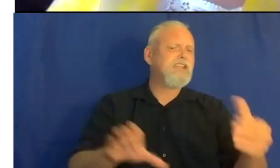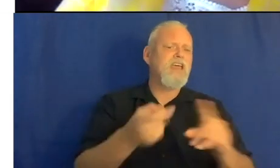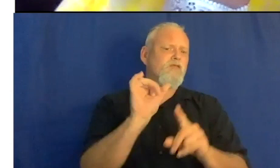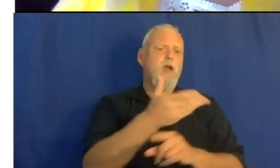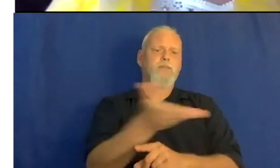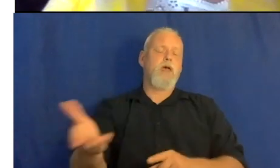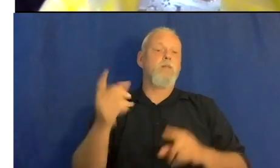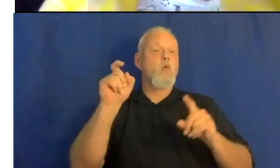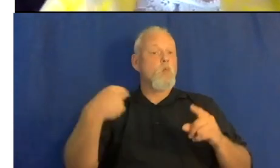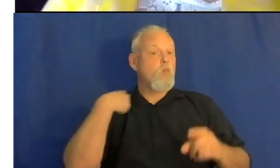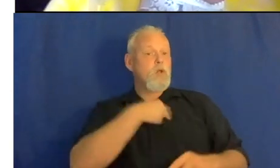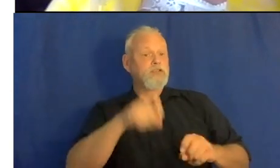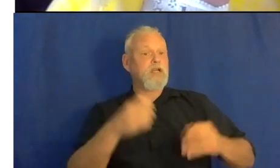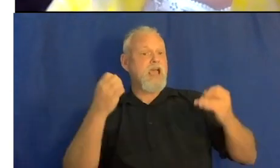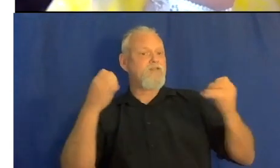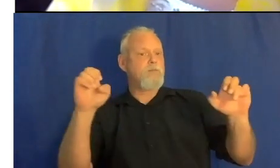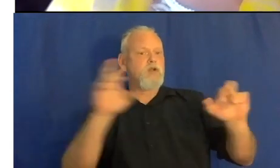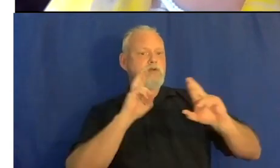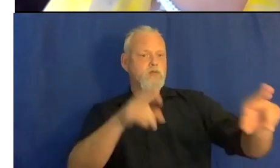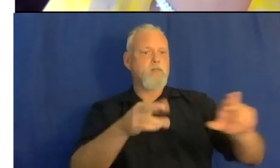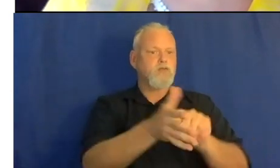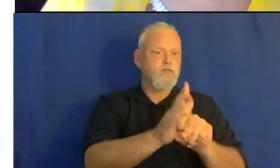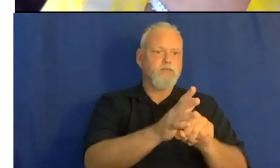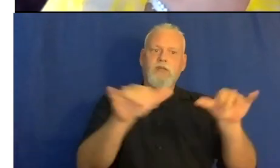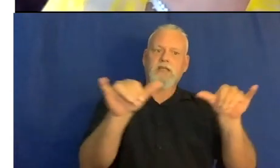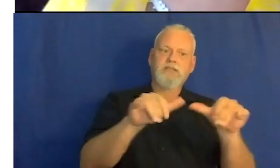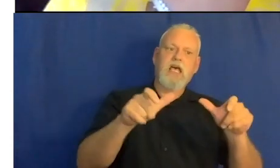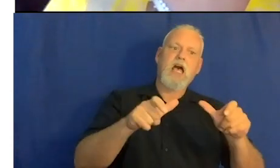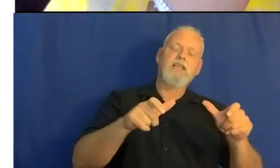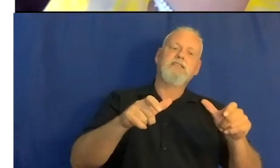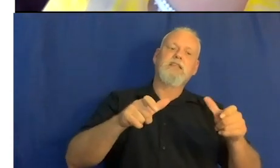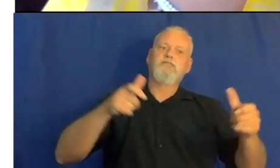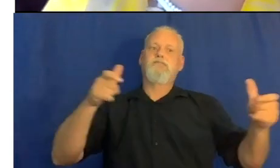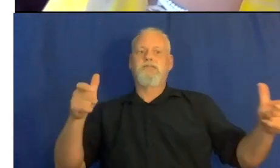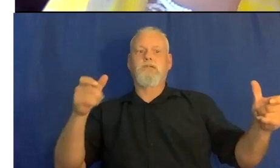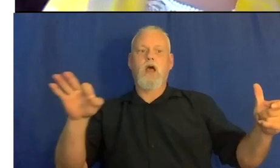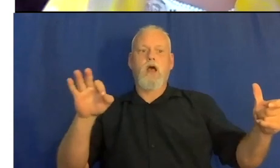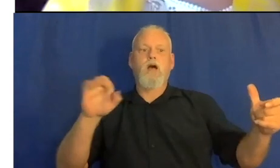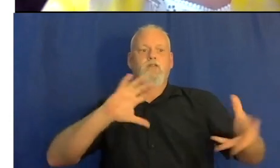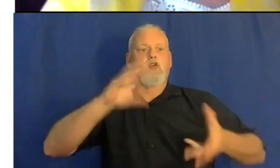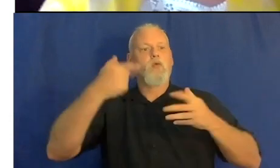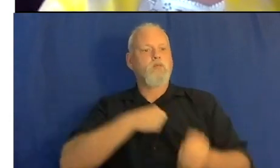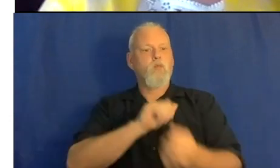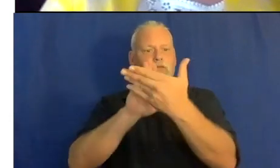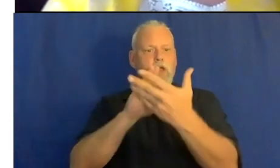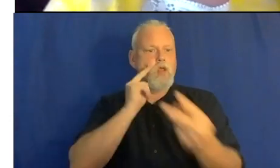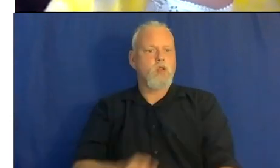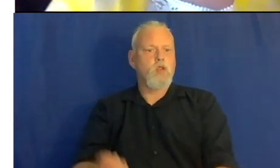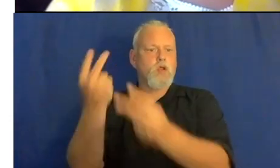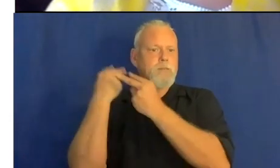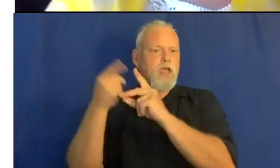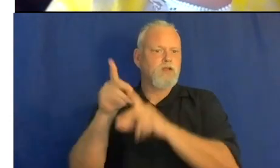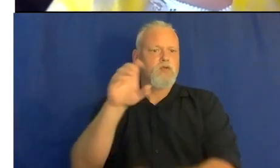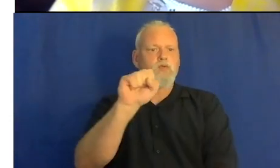have an emergency response to COVID that's the size and scale of the crisis that we're facing. And looking back to San